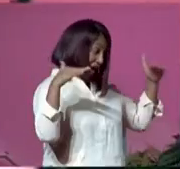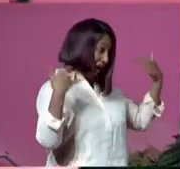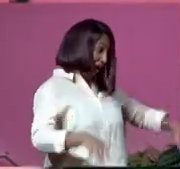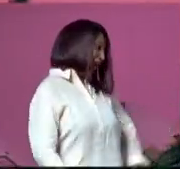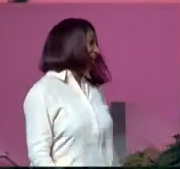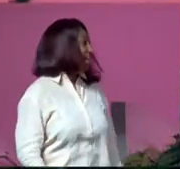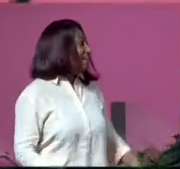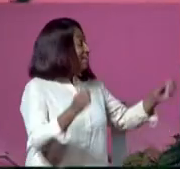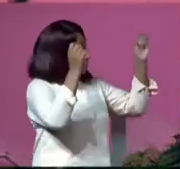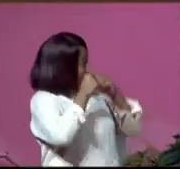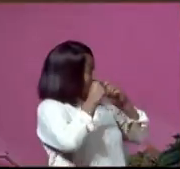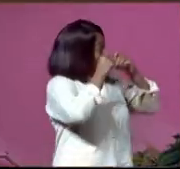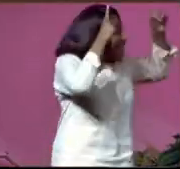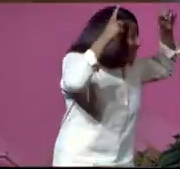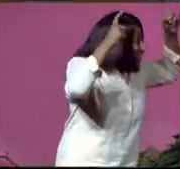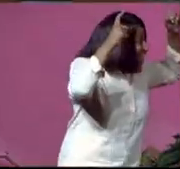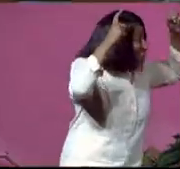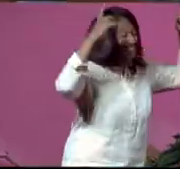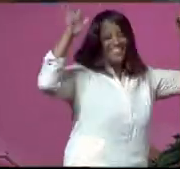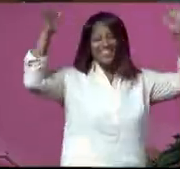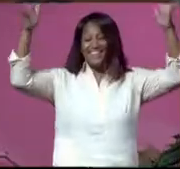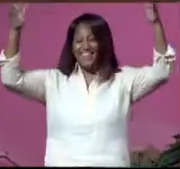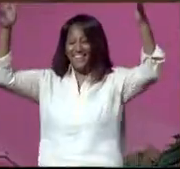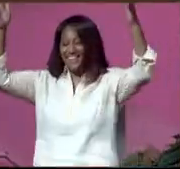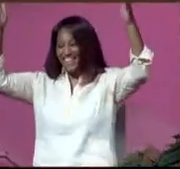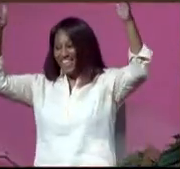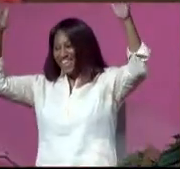mask, "Surprise!"